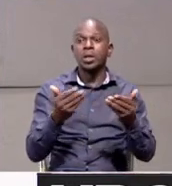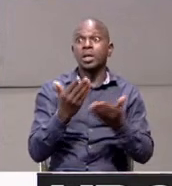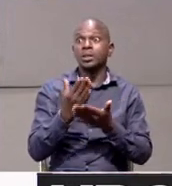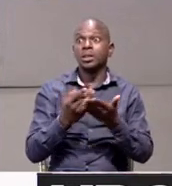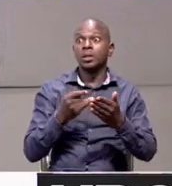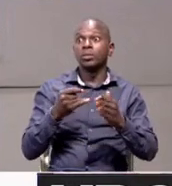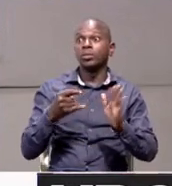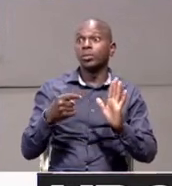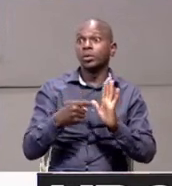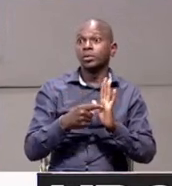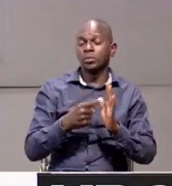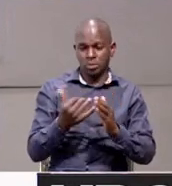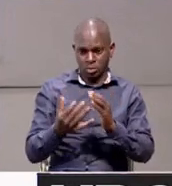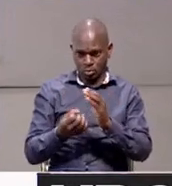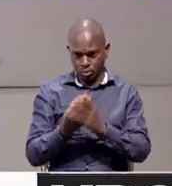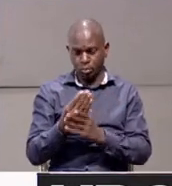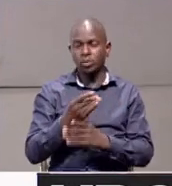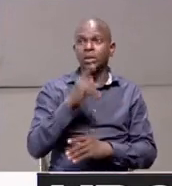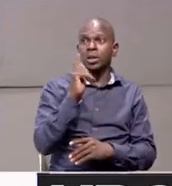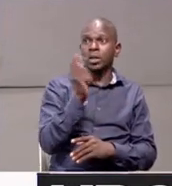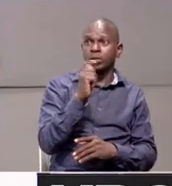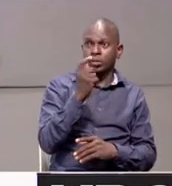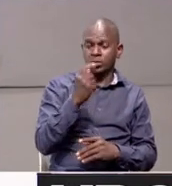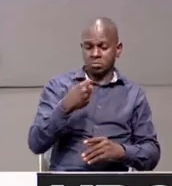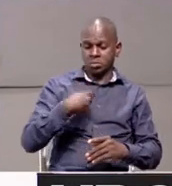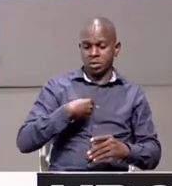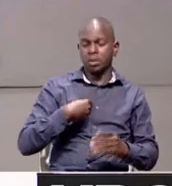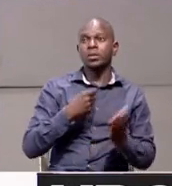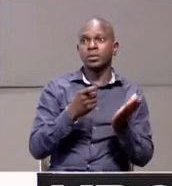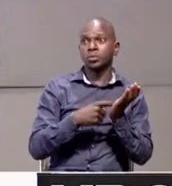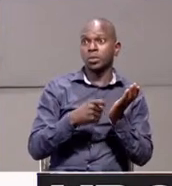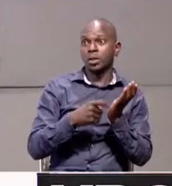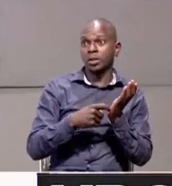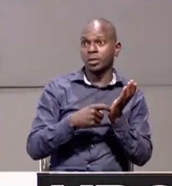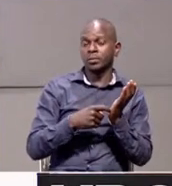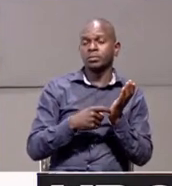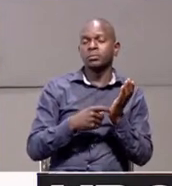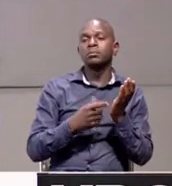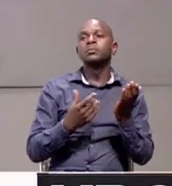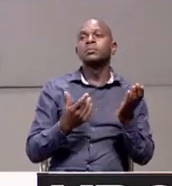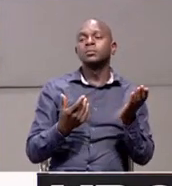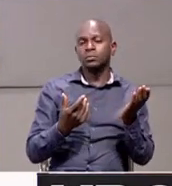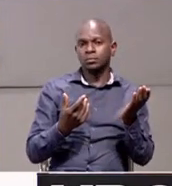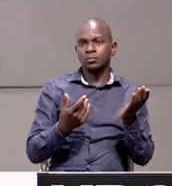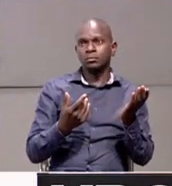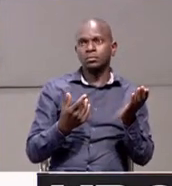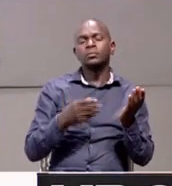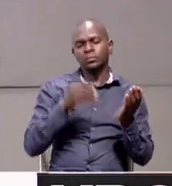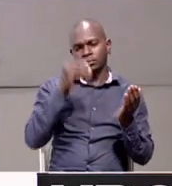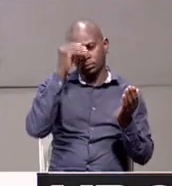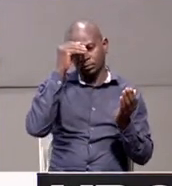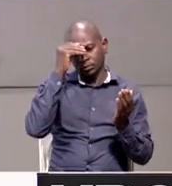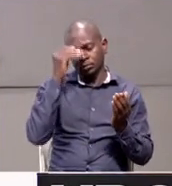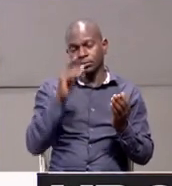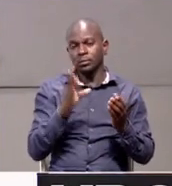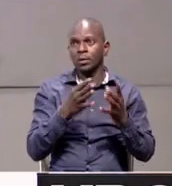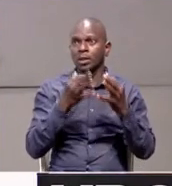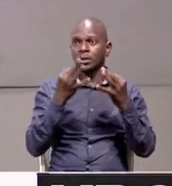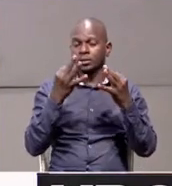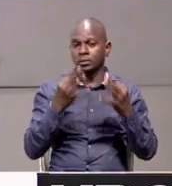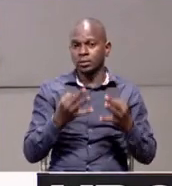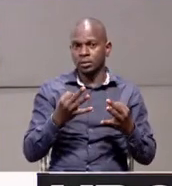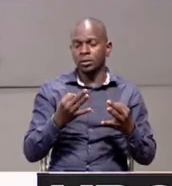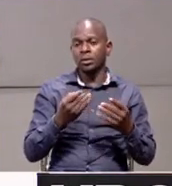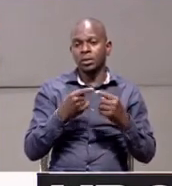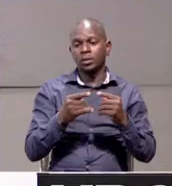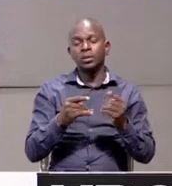point we say, I grew up in Kenya, me being Kiswahili, and I learnt a lot of things with that.